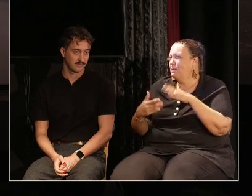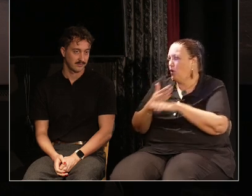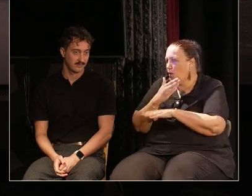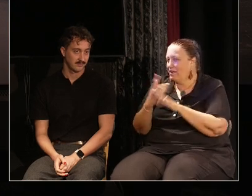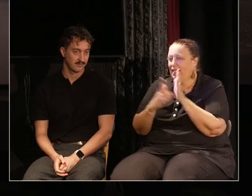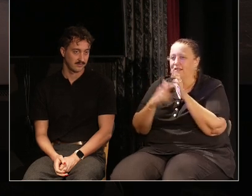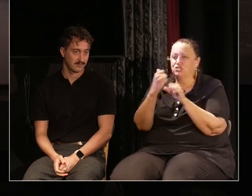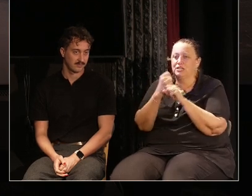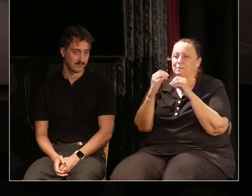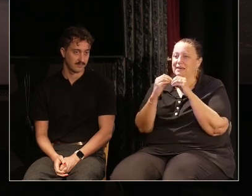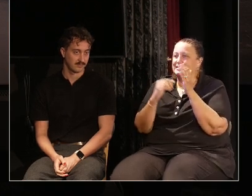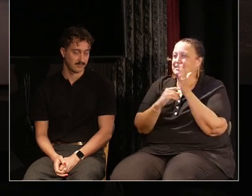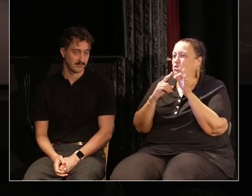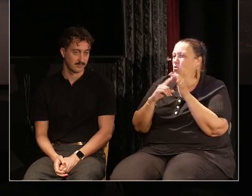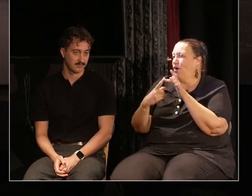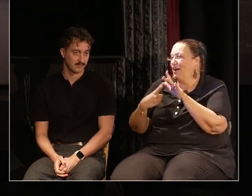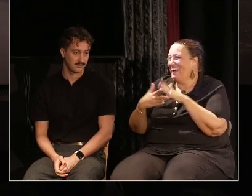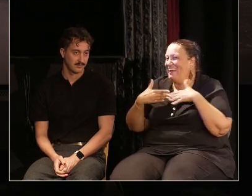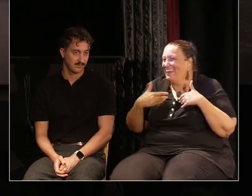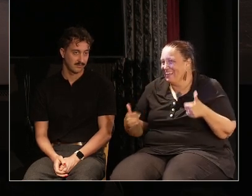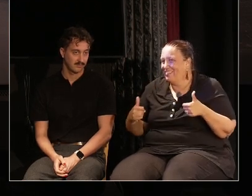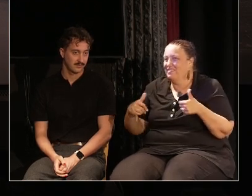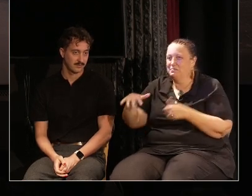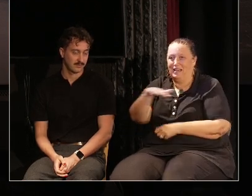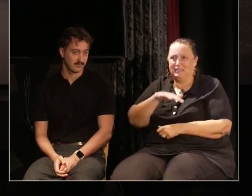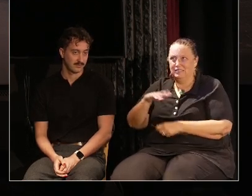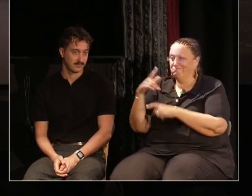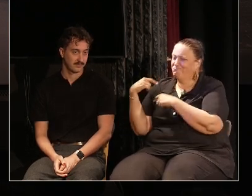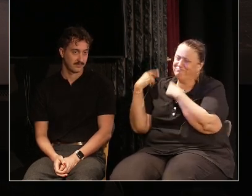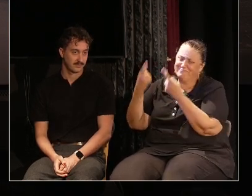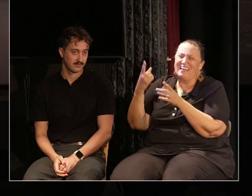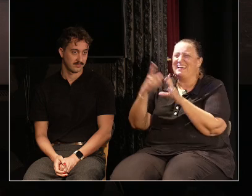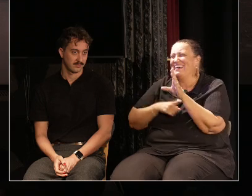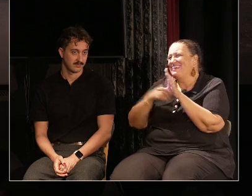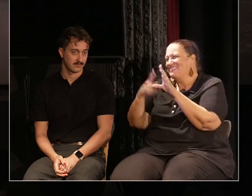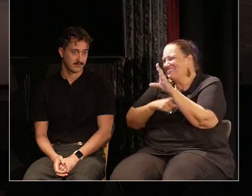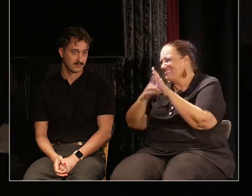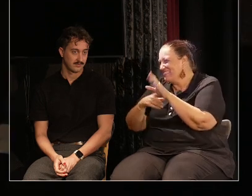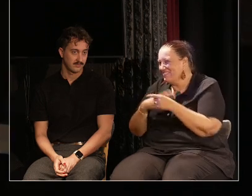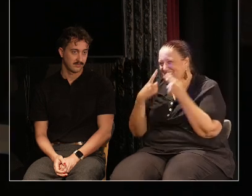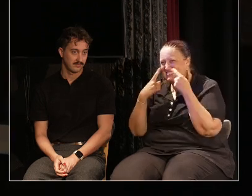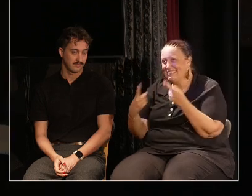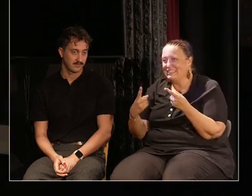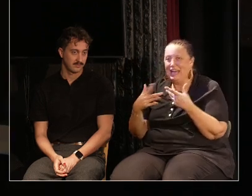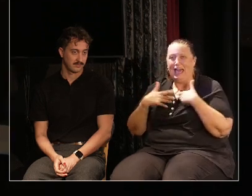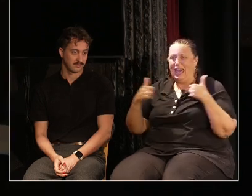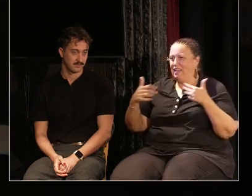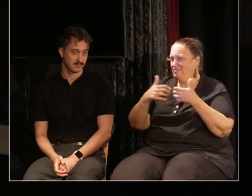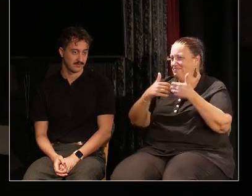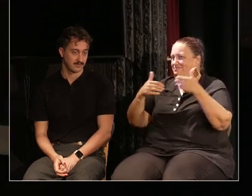and LGBTIQA+ health space. And over many years, I've seen firsthand the health disparities that